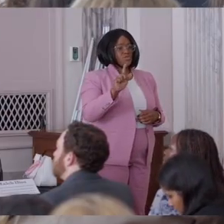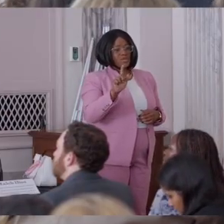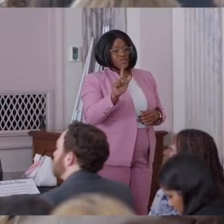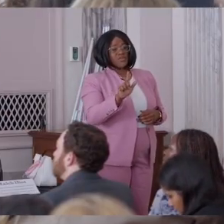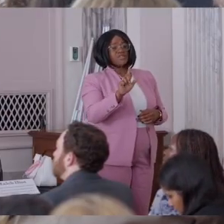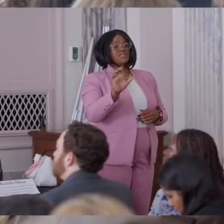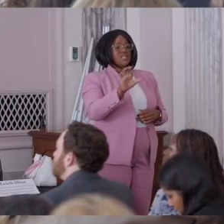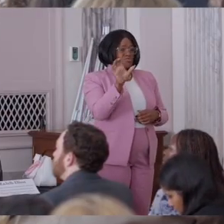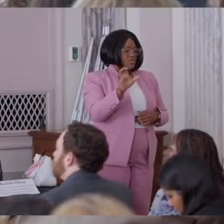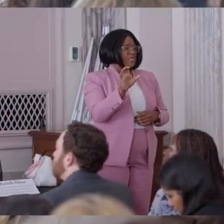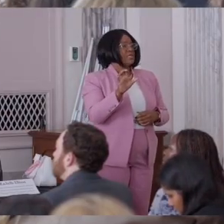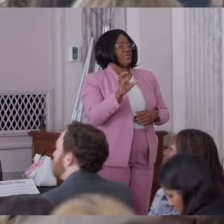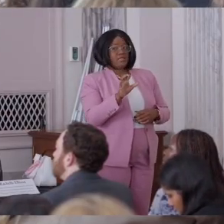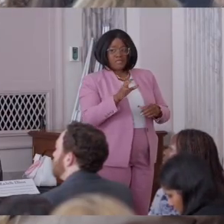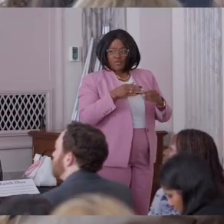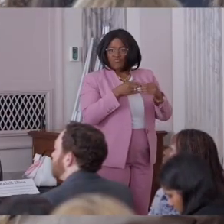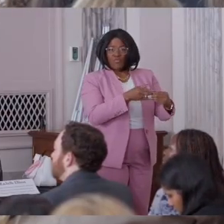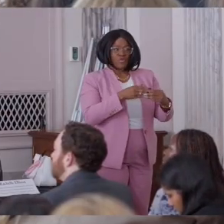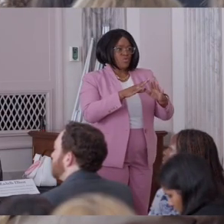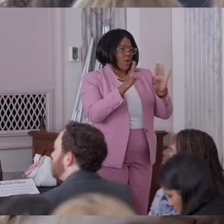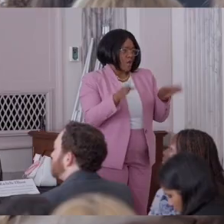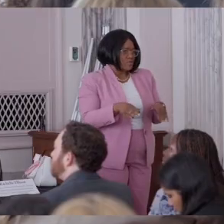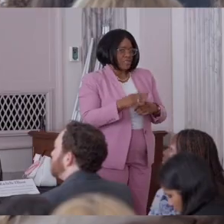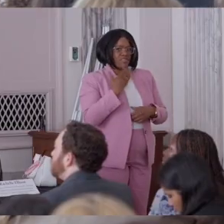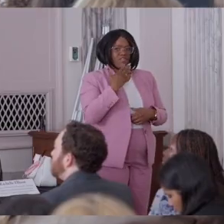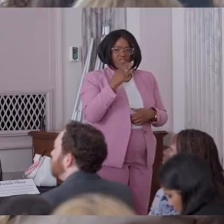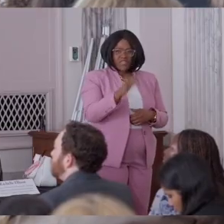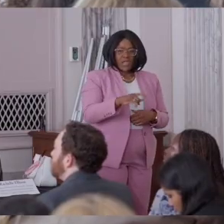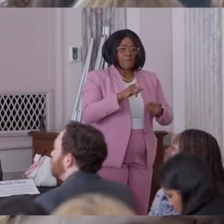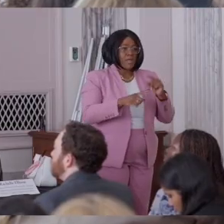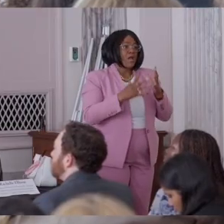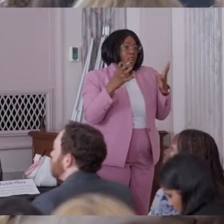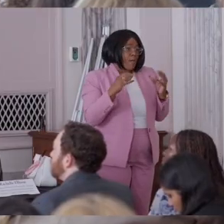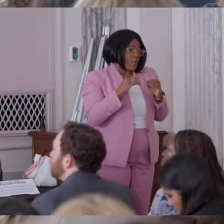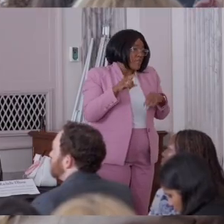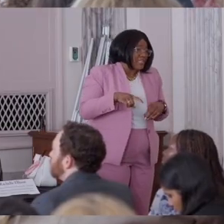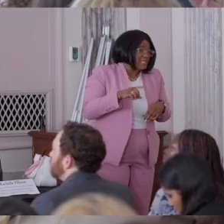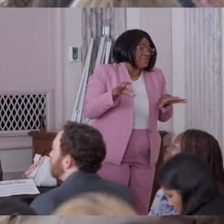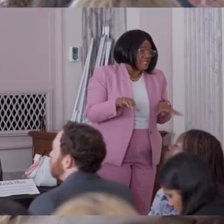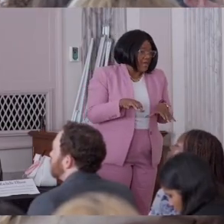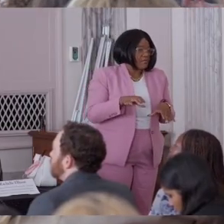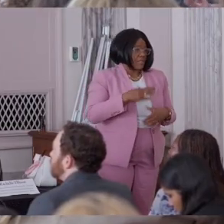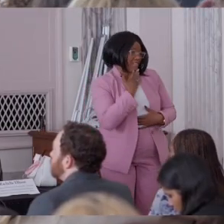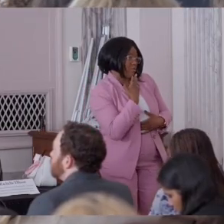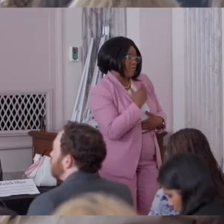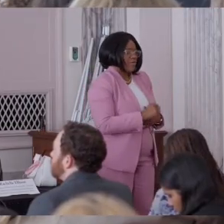all worked on that today, thank you for that. But there's a lot more to be done.